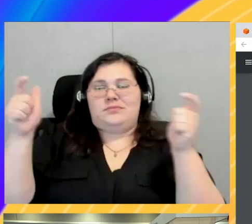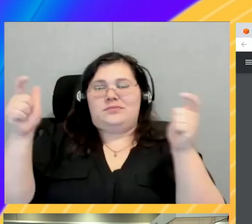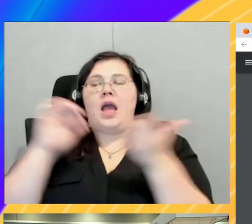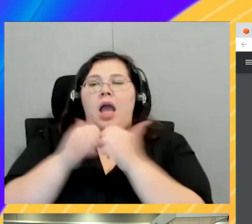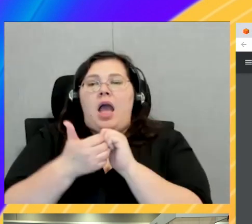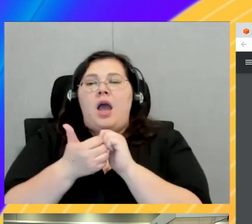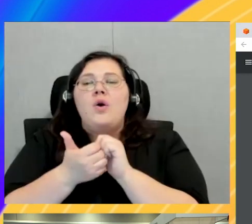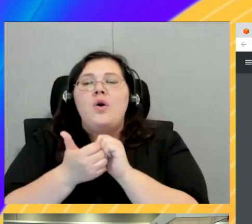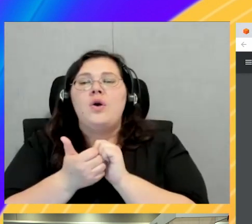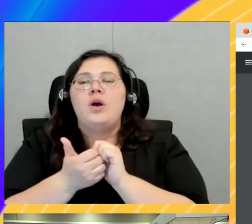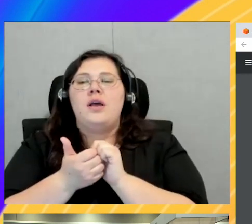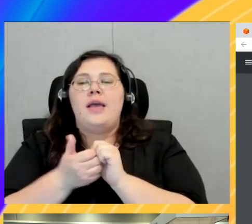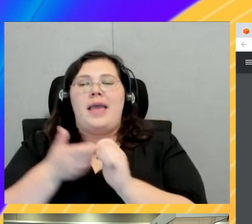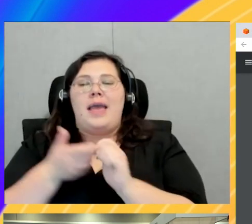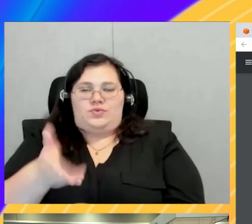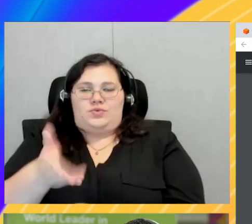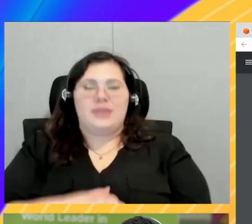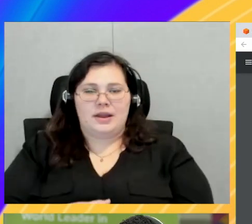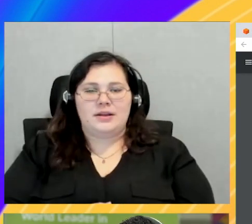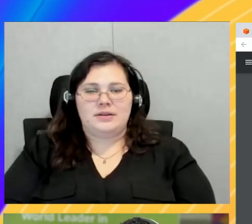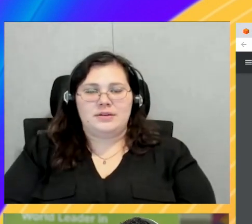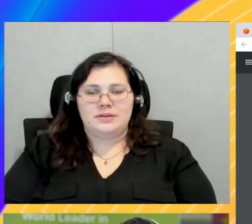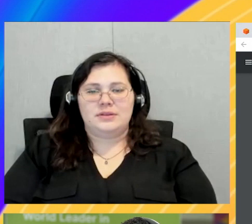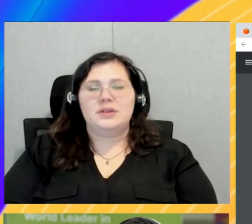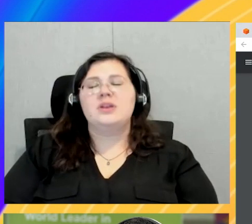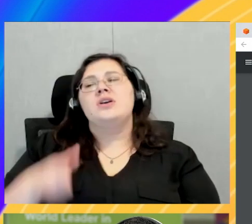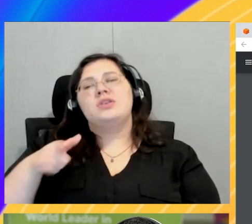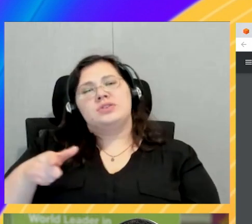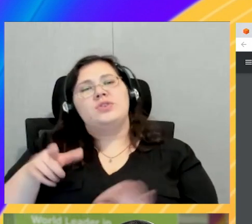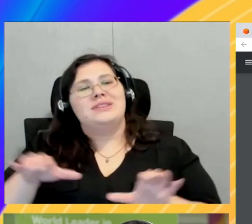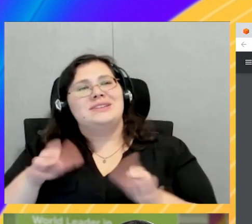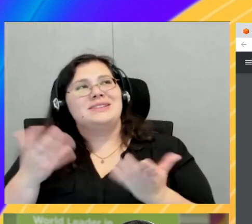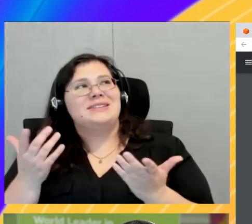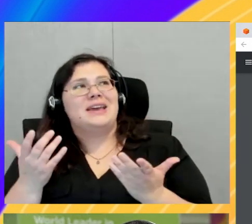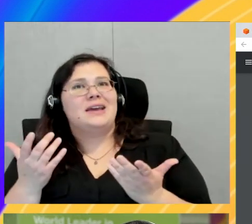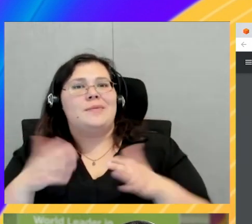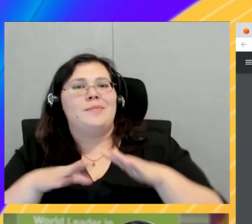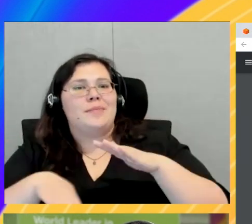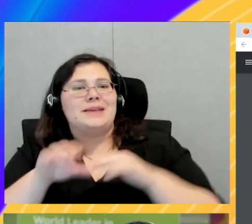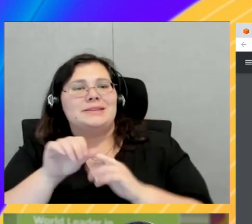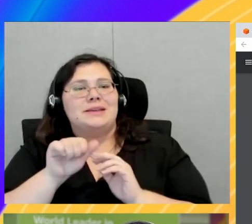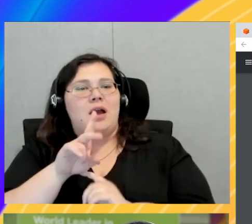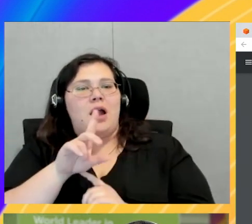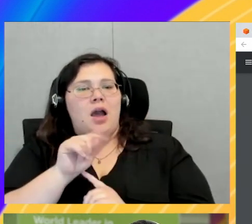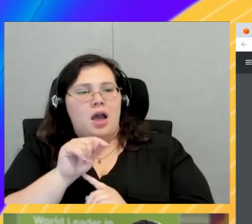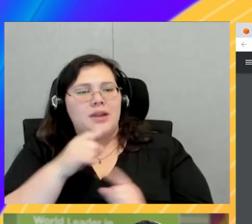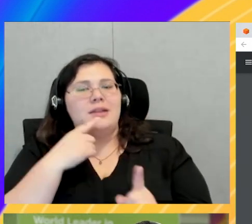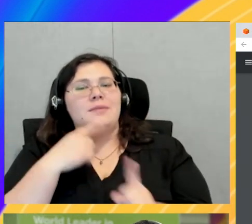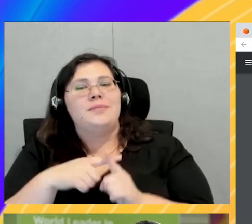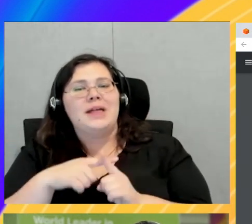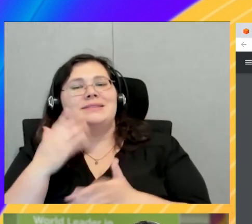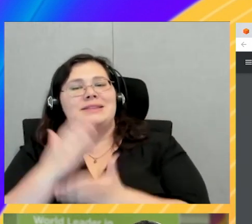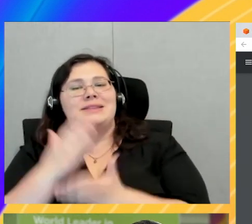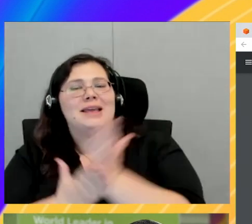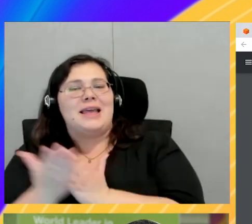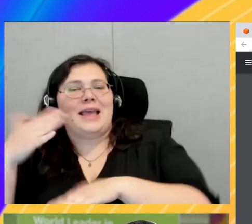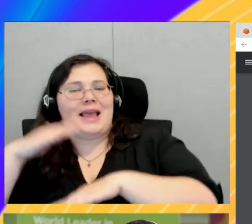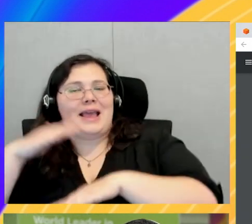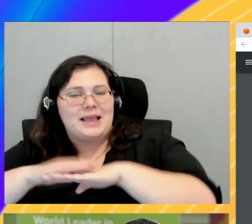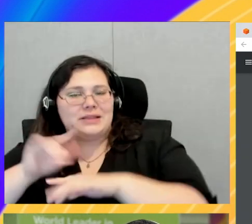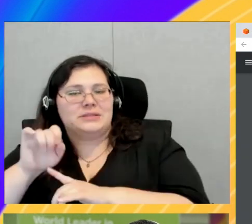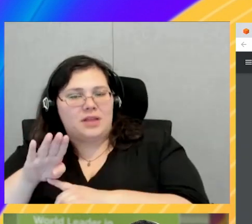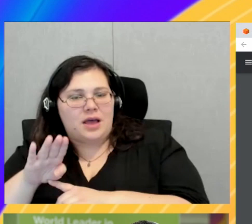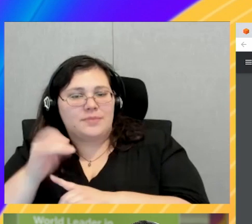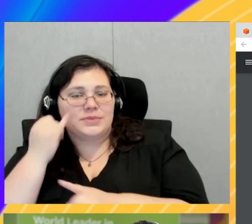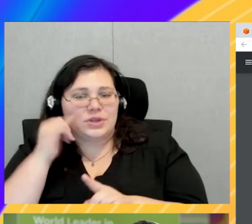this says performing a basic audit, but it's a hands-on lab. So if you hover over that lab link, it's still going to send you to Skill Builder, so you can use the